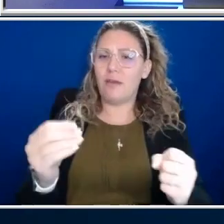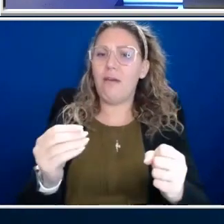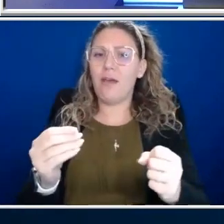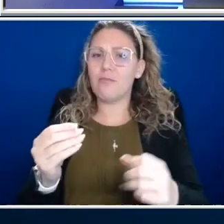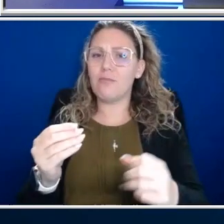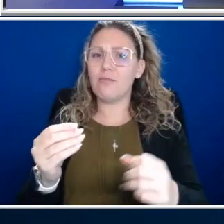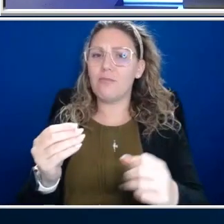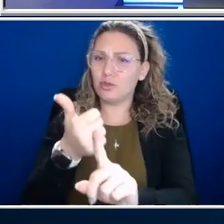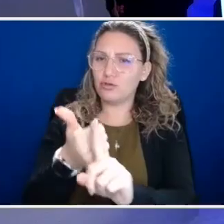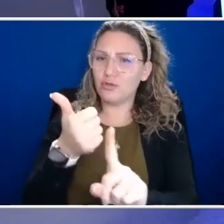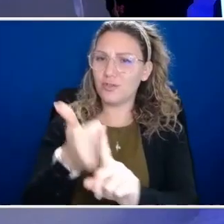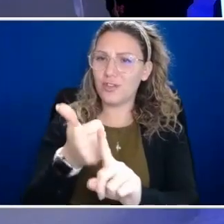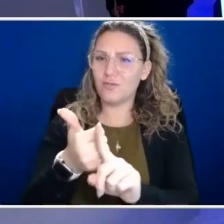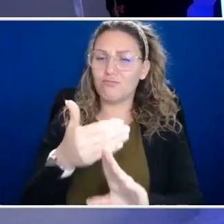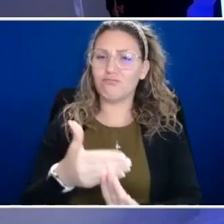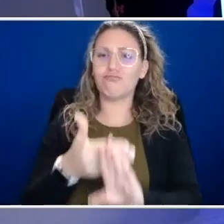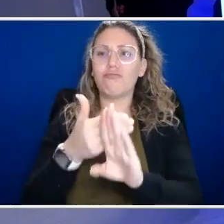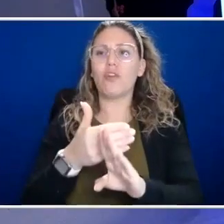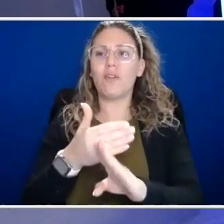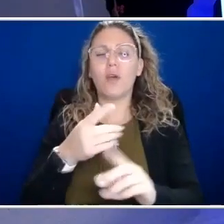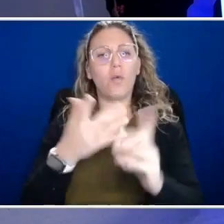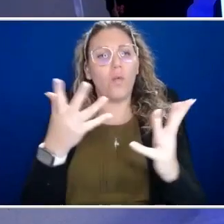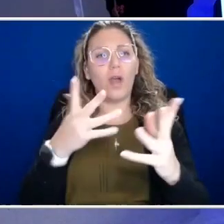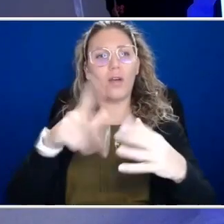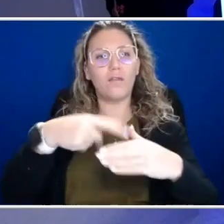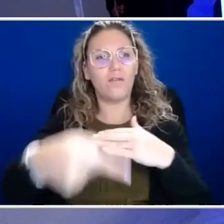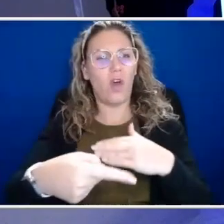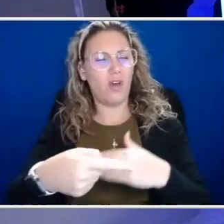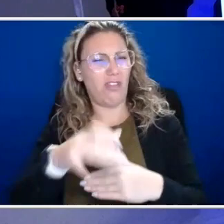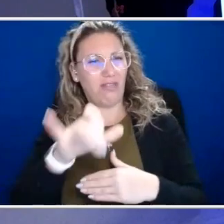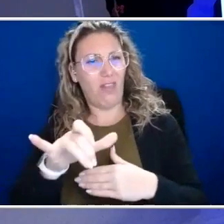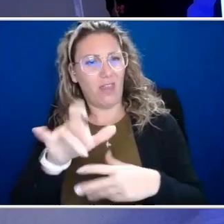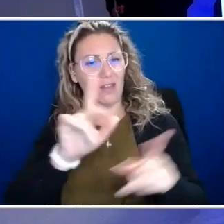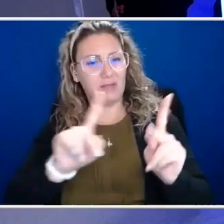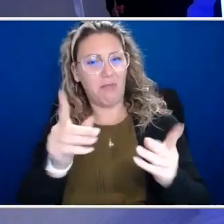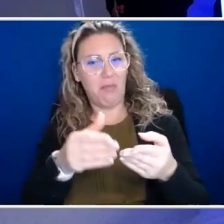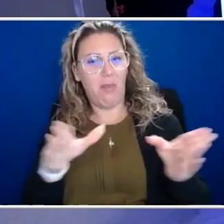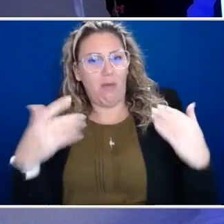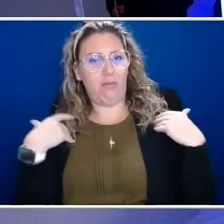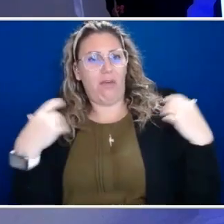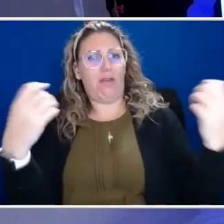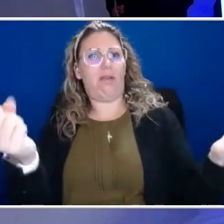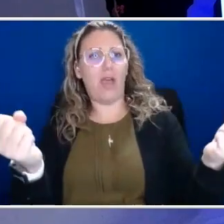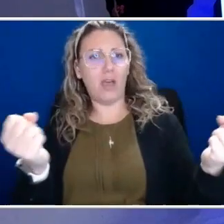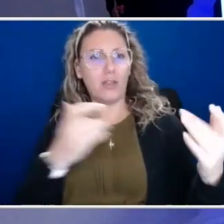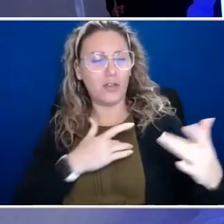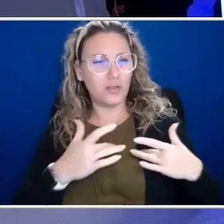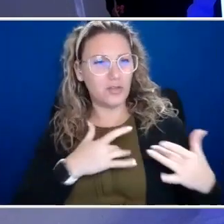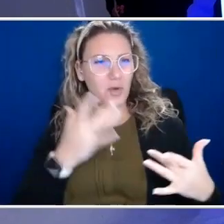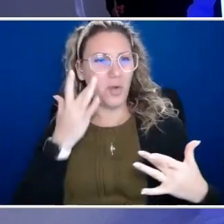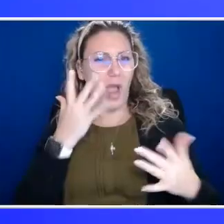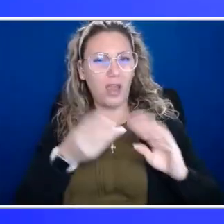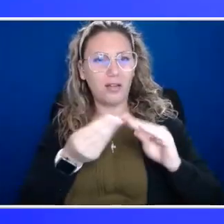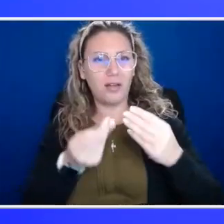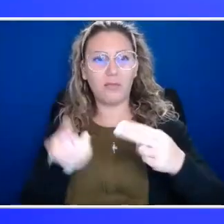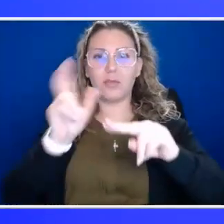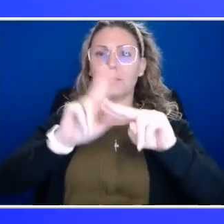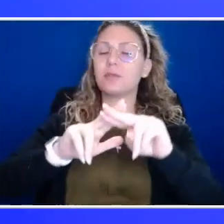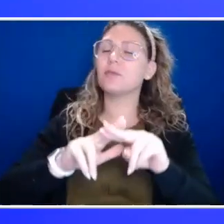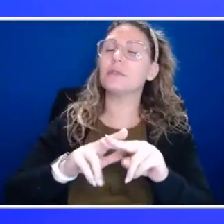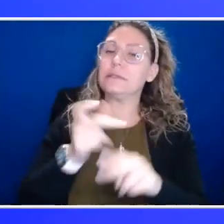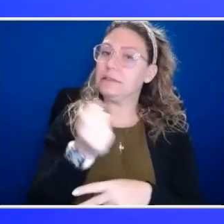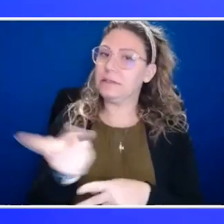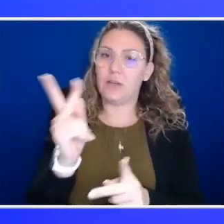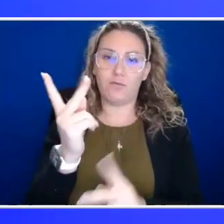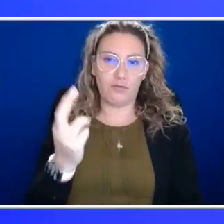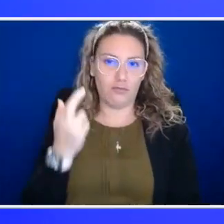a public health concern. Why are these numbers increasing, like we just mentioned? Yeah, they're increasing for several reasons. One reason